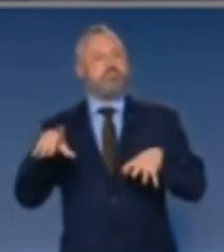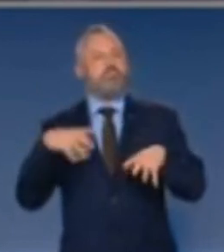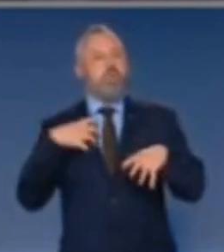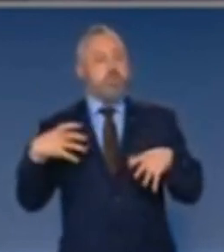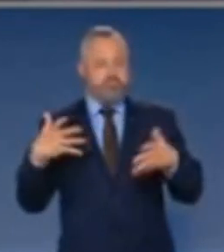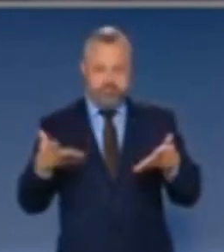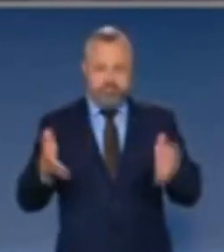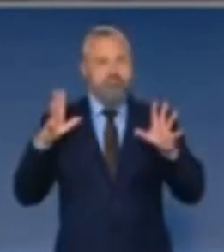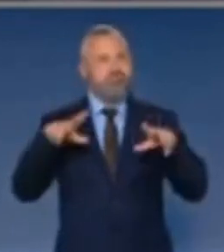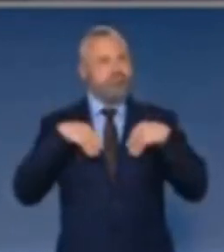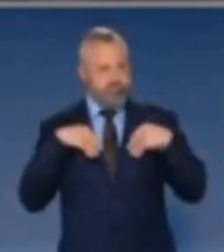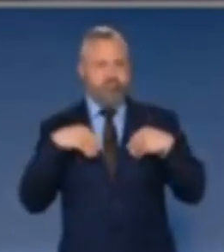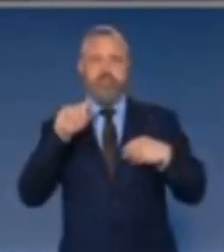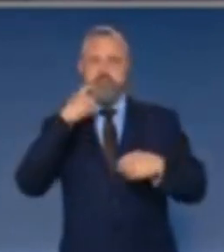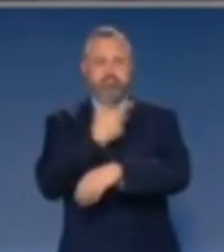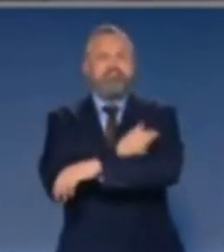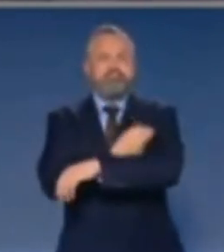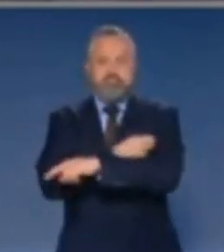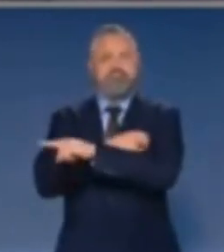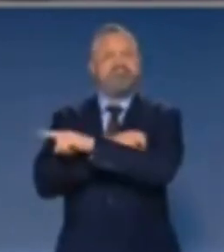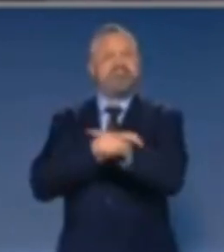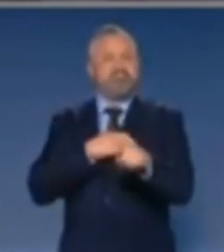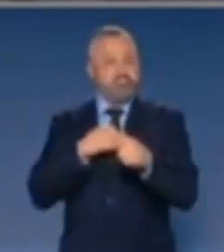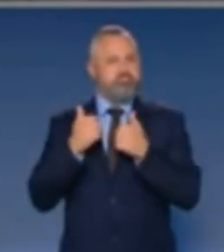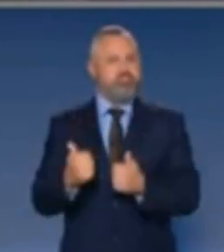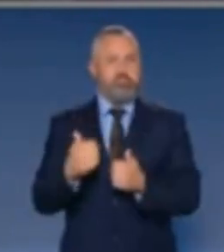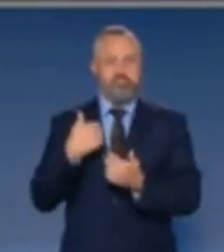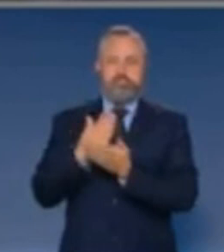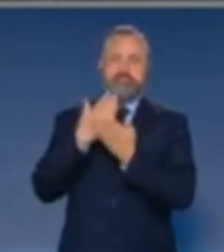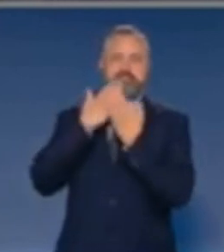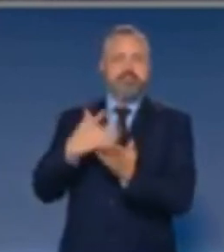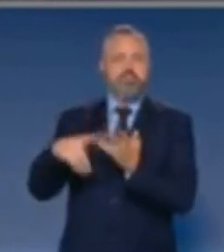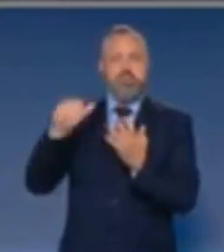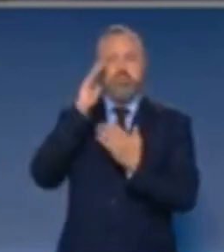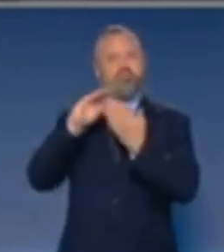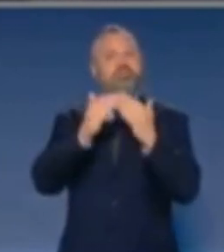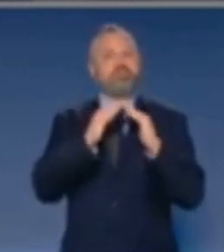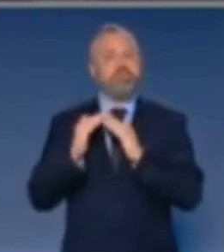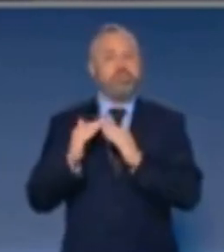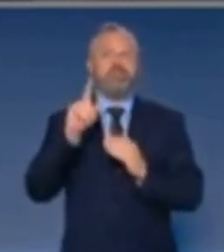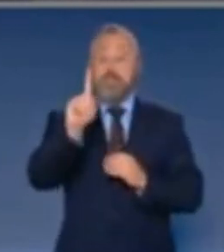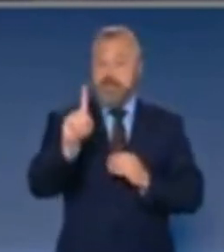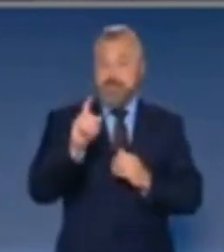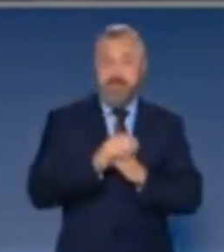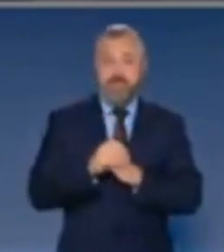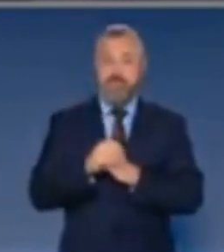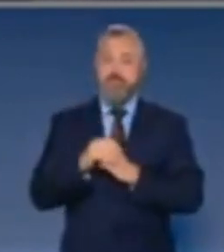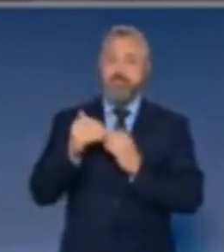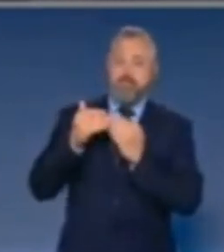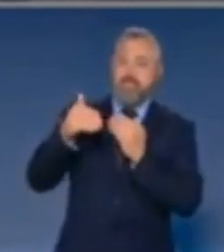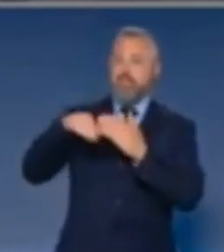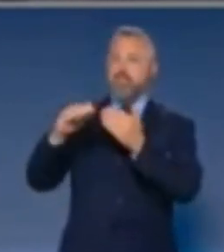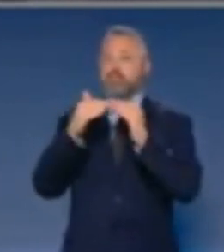of vaccination, and we want to thank them for that. However, within the Indigenous communities, we have